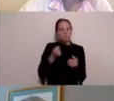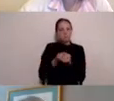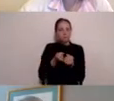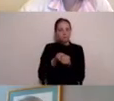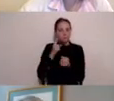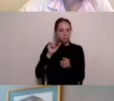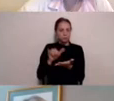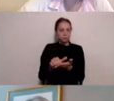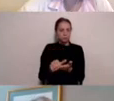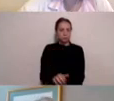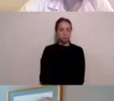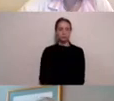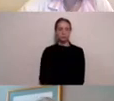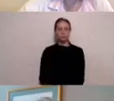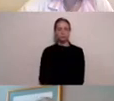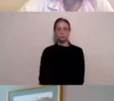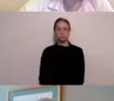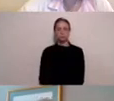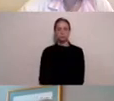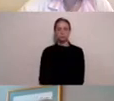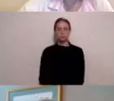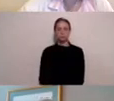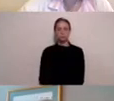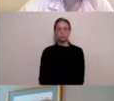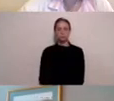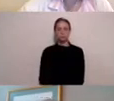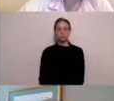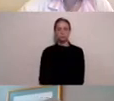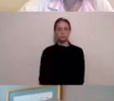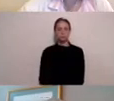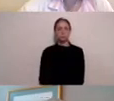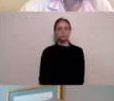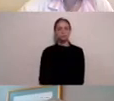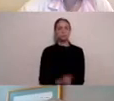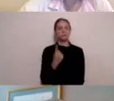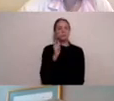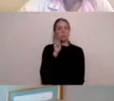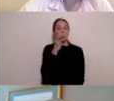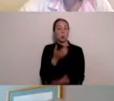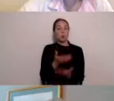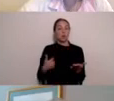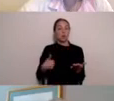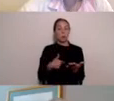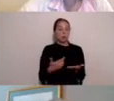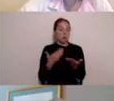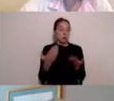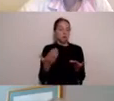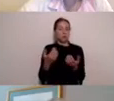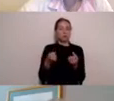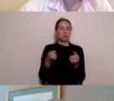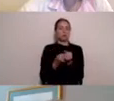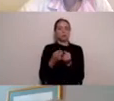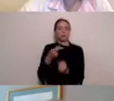Next slide. One of the really cool things that we've offered are these support